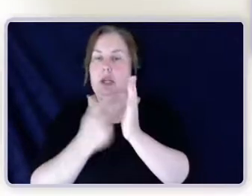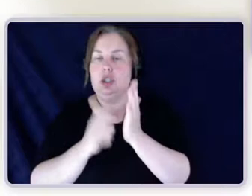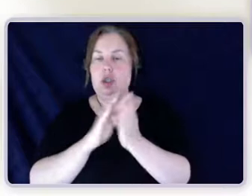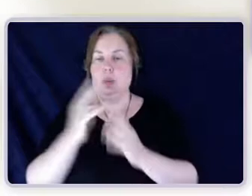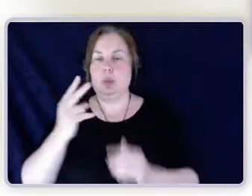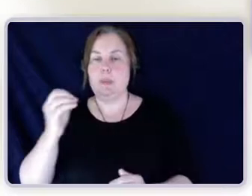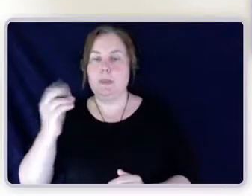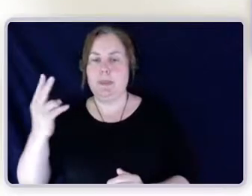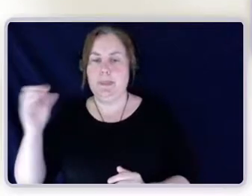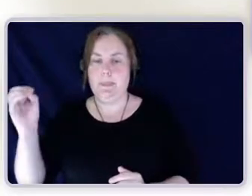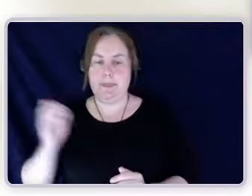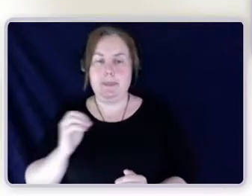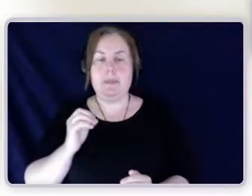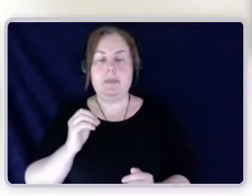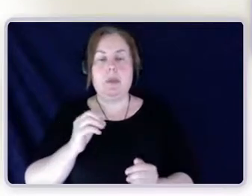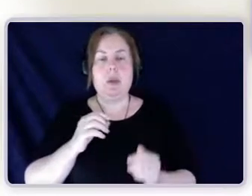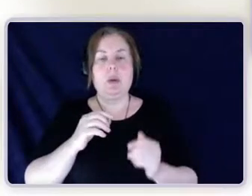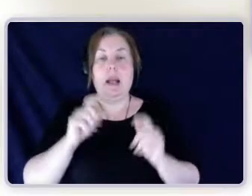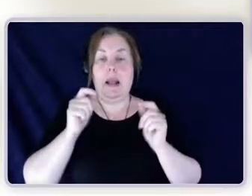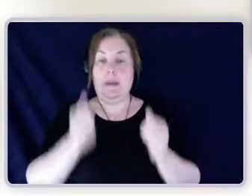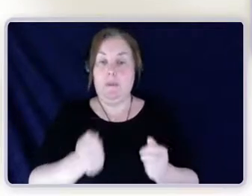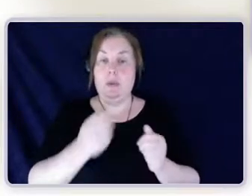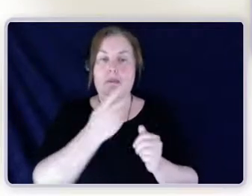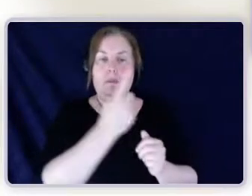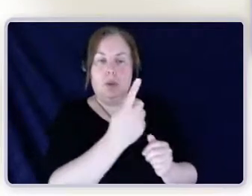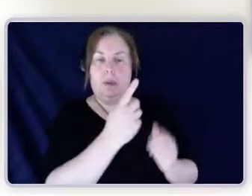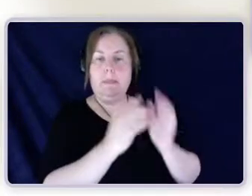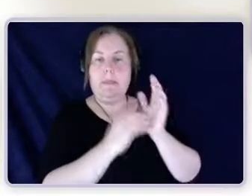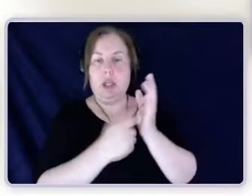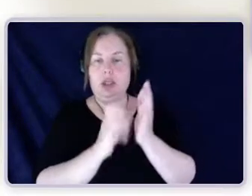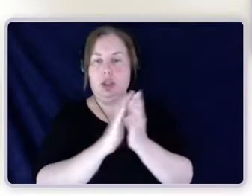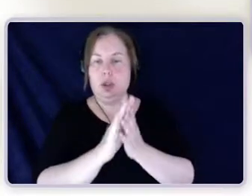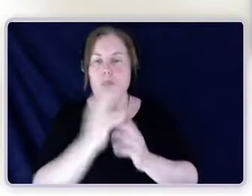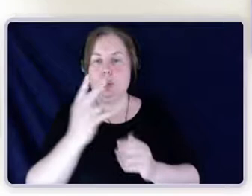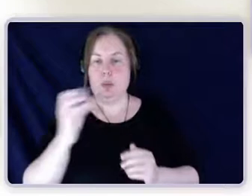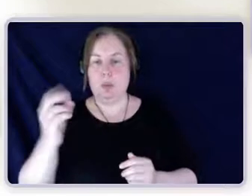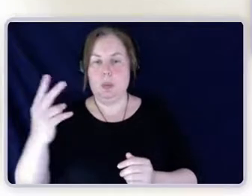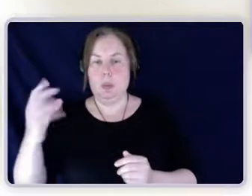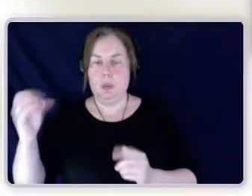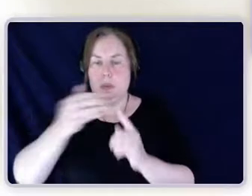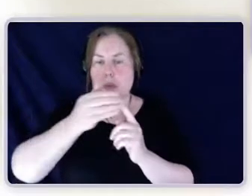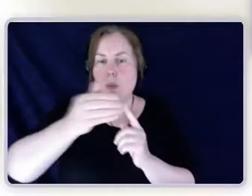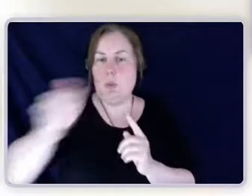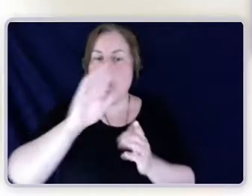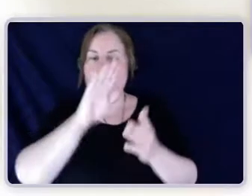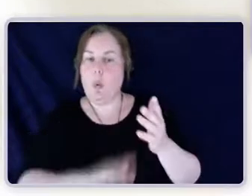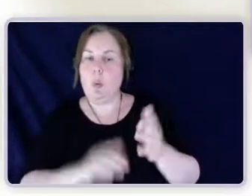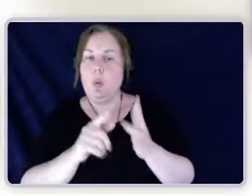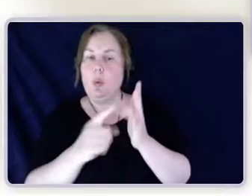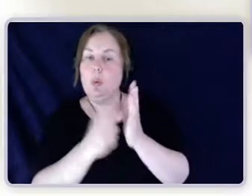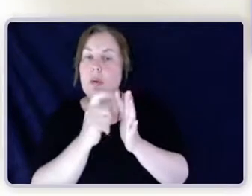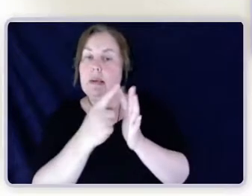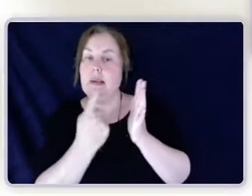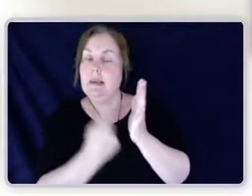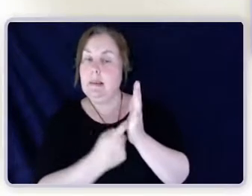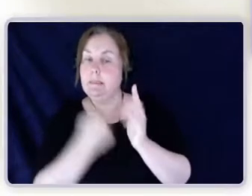guardianship or administration, made after the 1st of March have a significant shift in paradigm. As Melissa pointed out before, it's